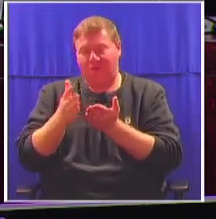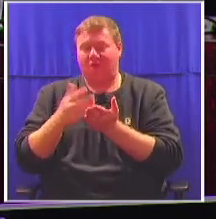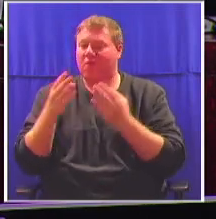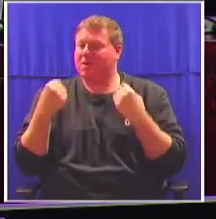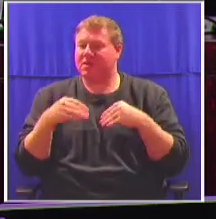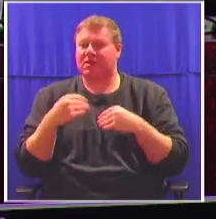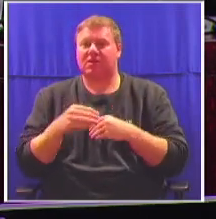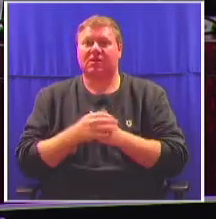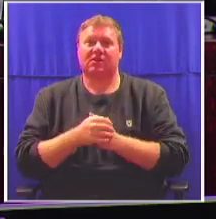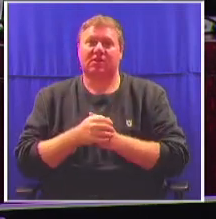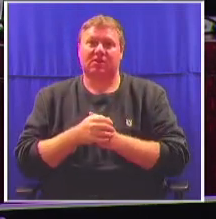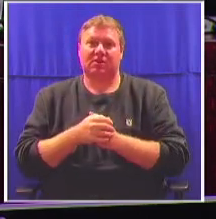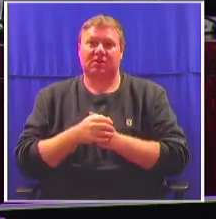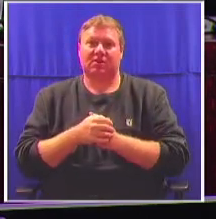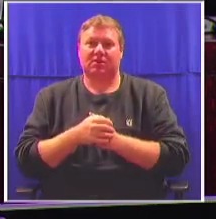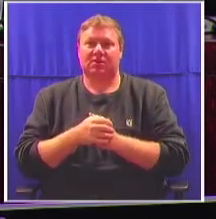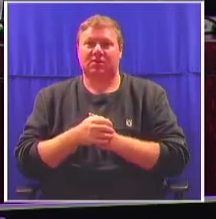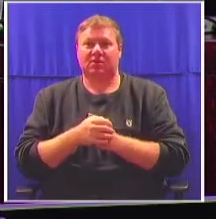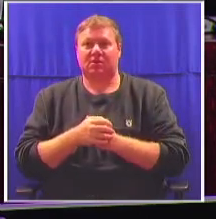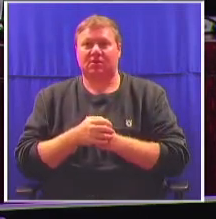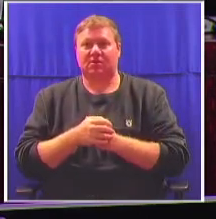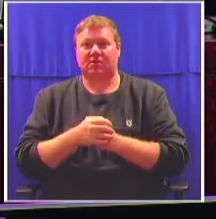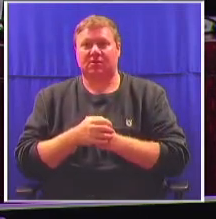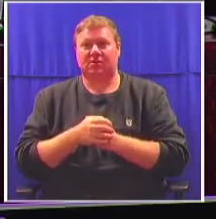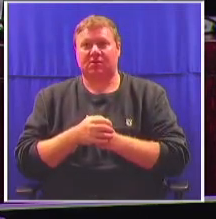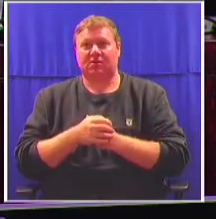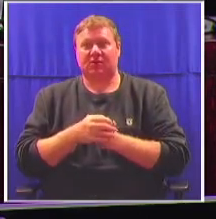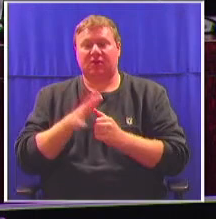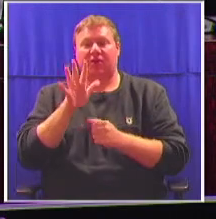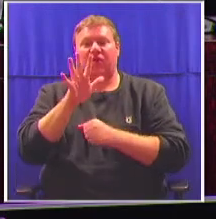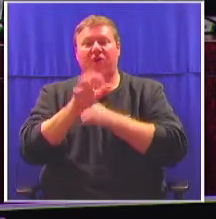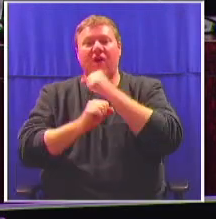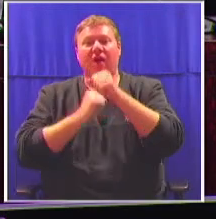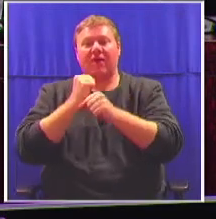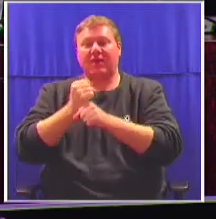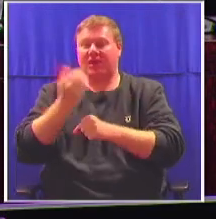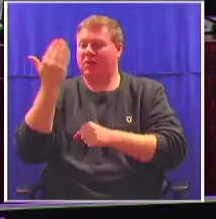Yes, we are on course. 5 years ago,